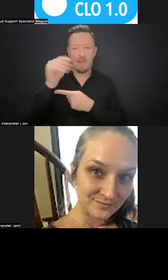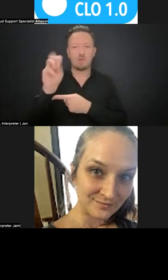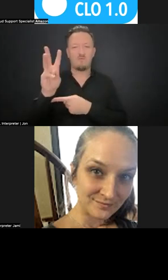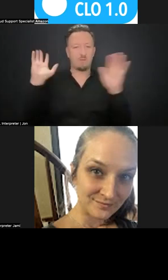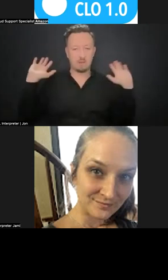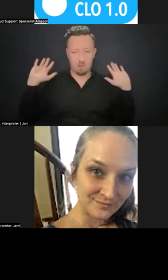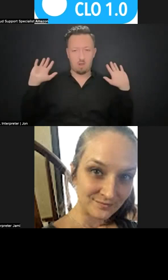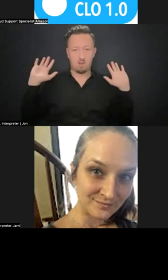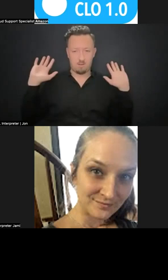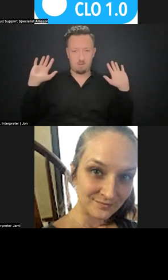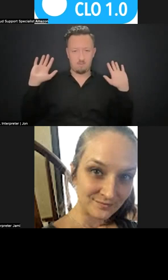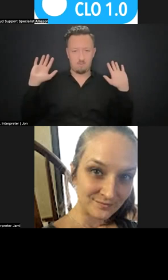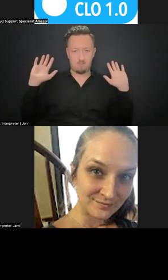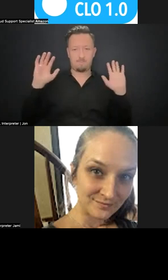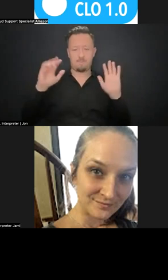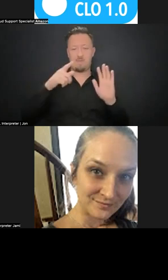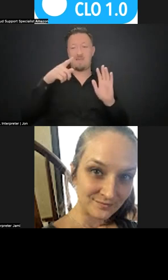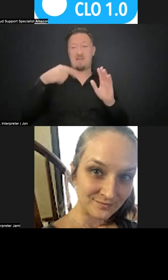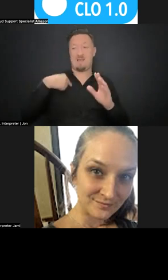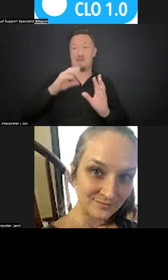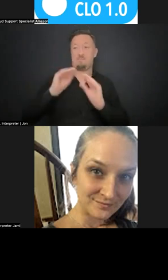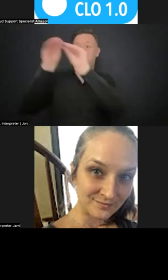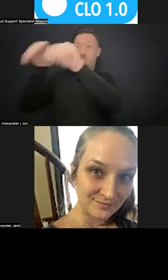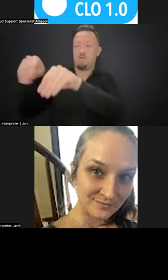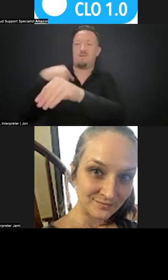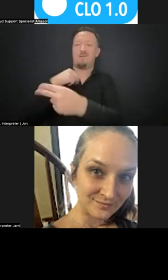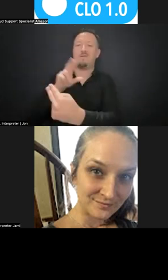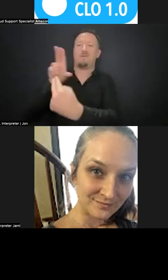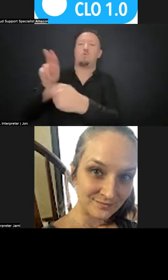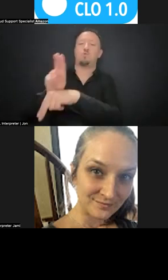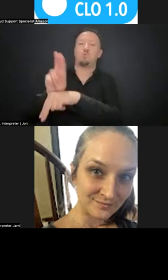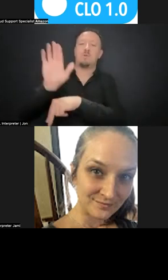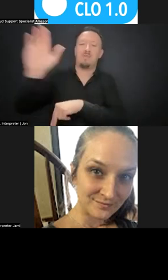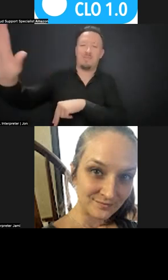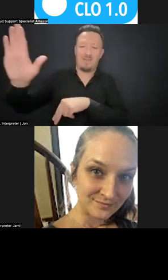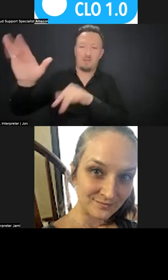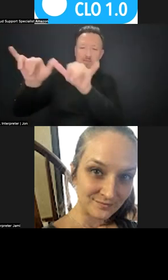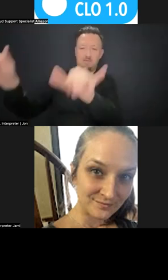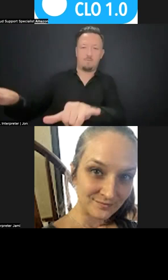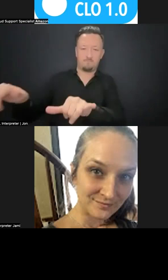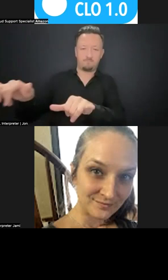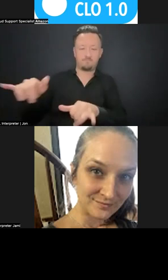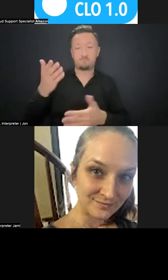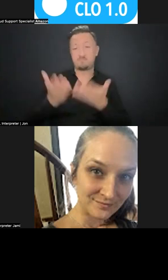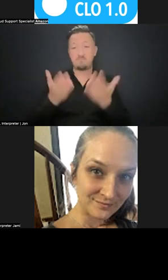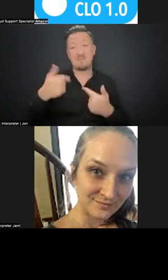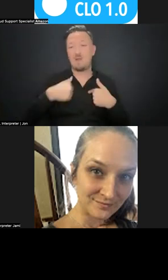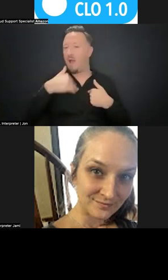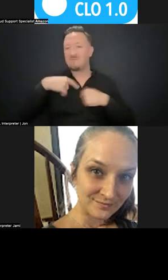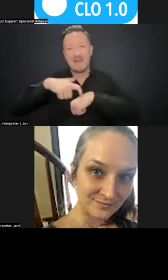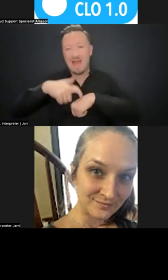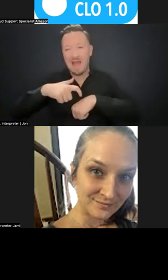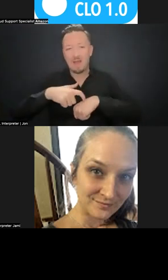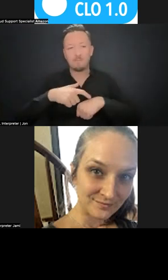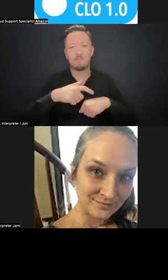if you just want to run your application, you just want to use it, you don't have any time or skills to manage any of this